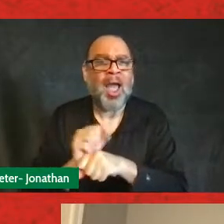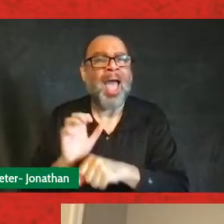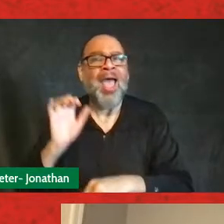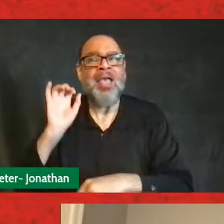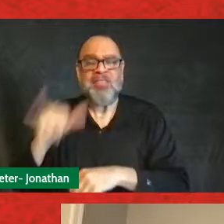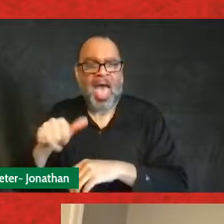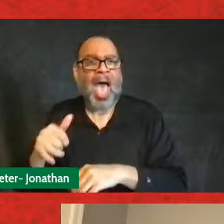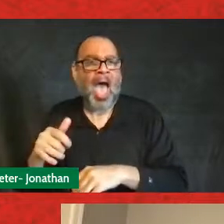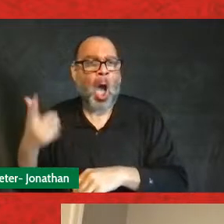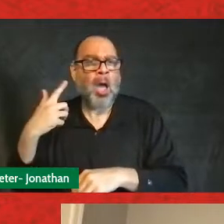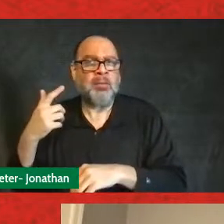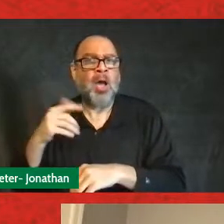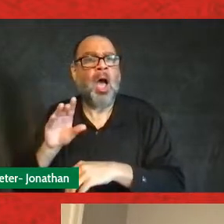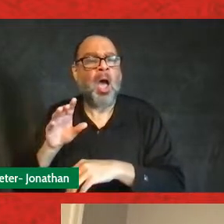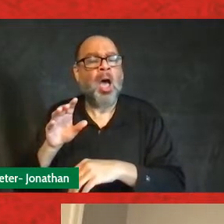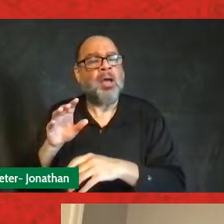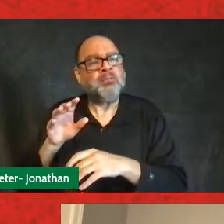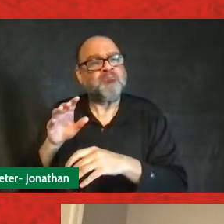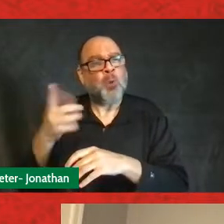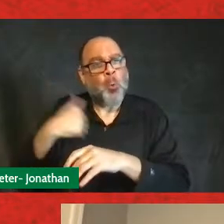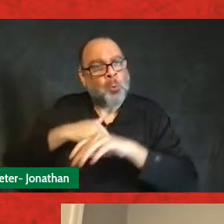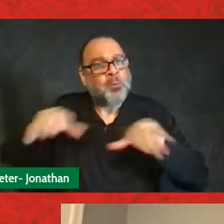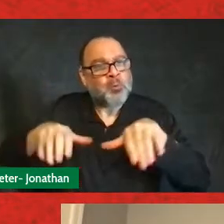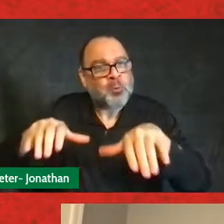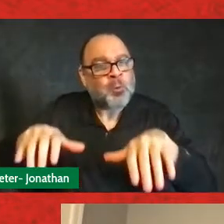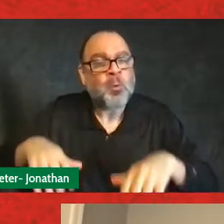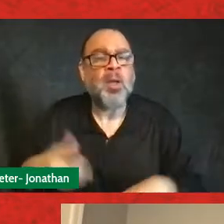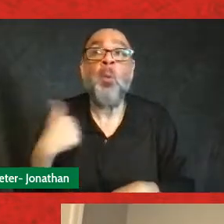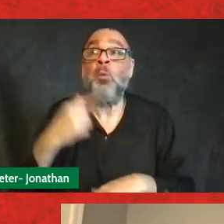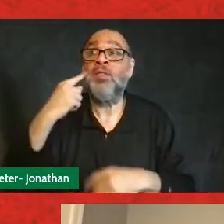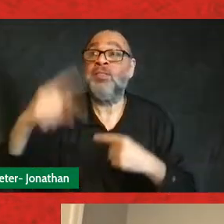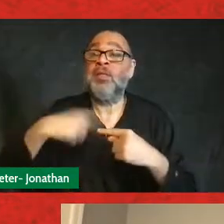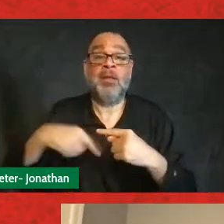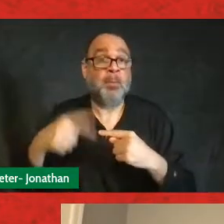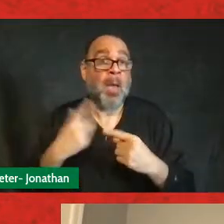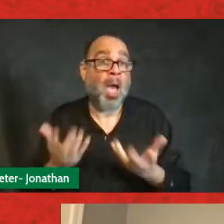doing. You know, we talk a lot about like